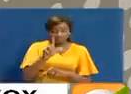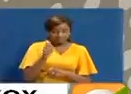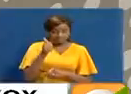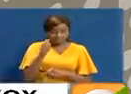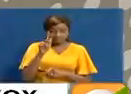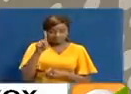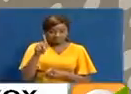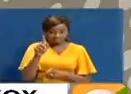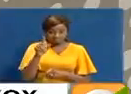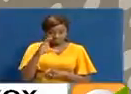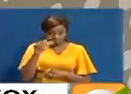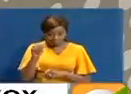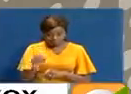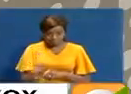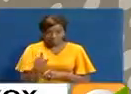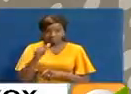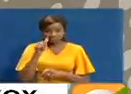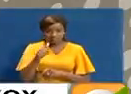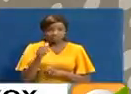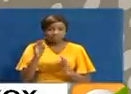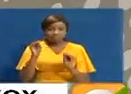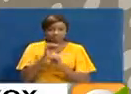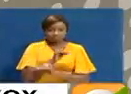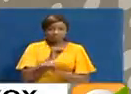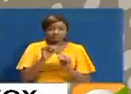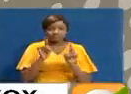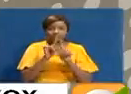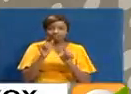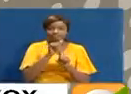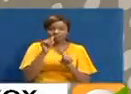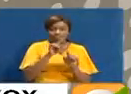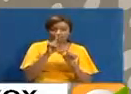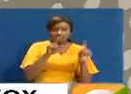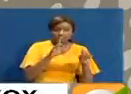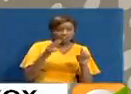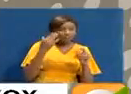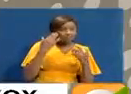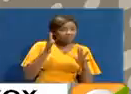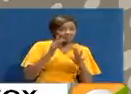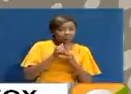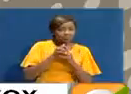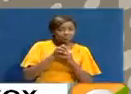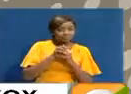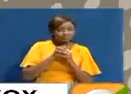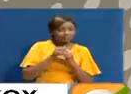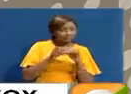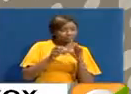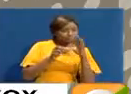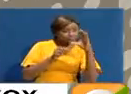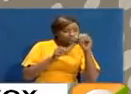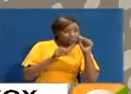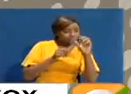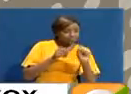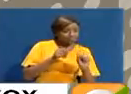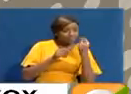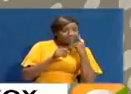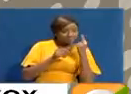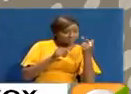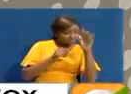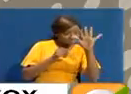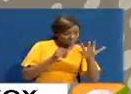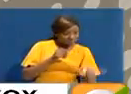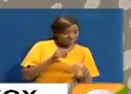one. I think there was also some questions about the fate of some CAS that we didn't see in that